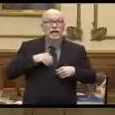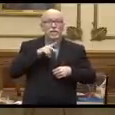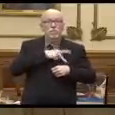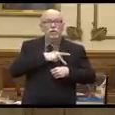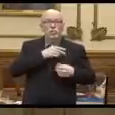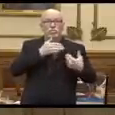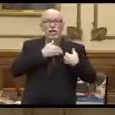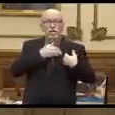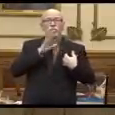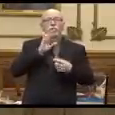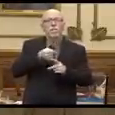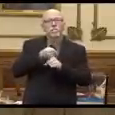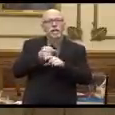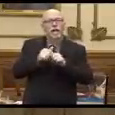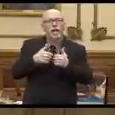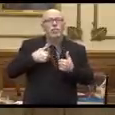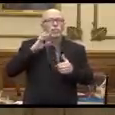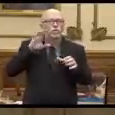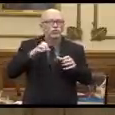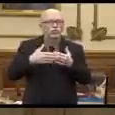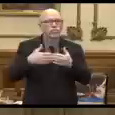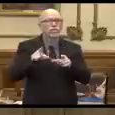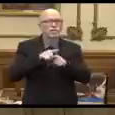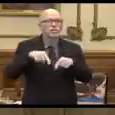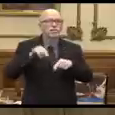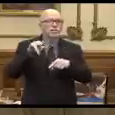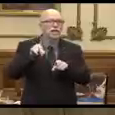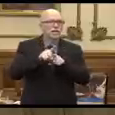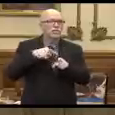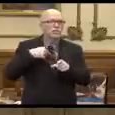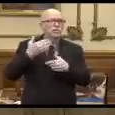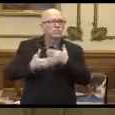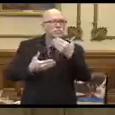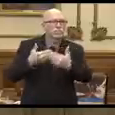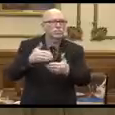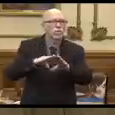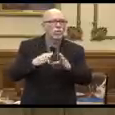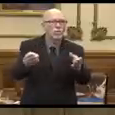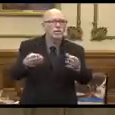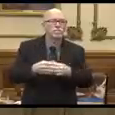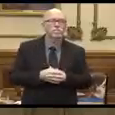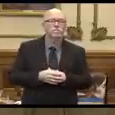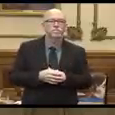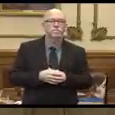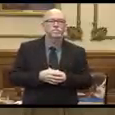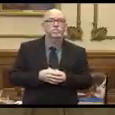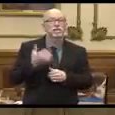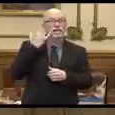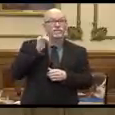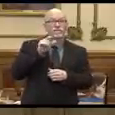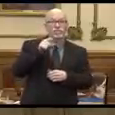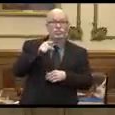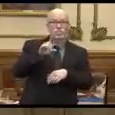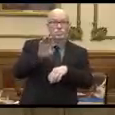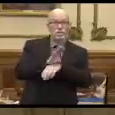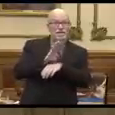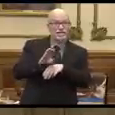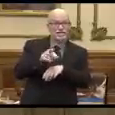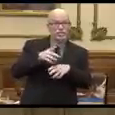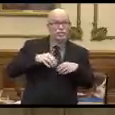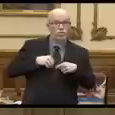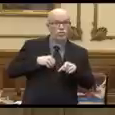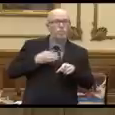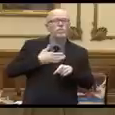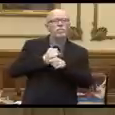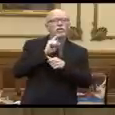impacts how well we're going to do as a state as we gradually open up. So if you're a business, please make sure that